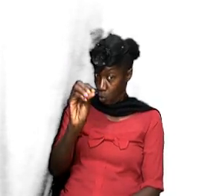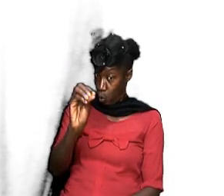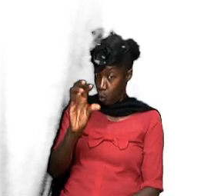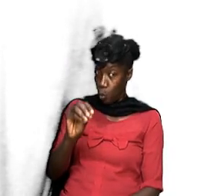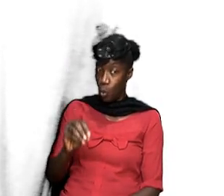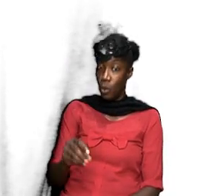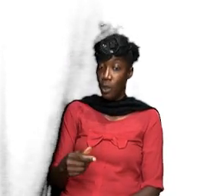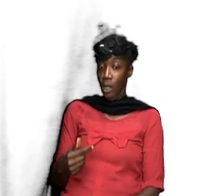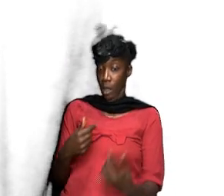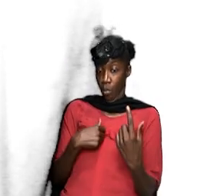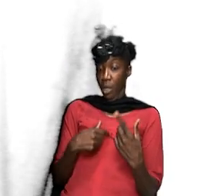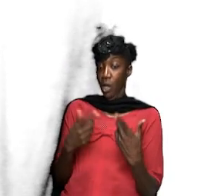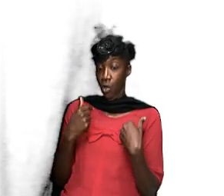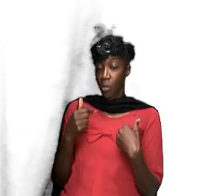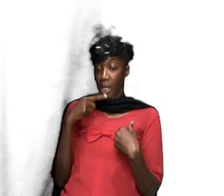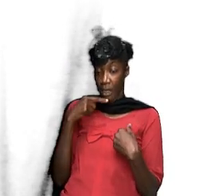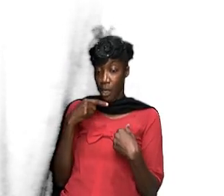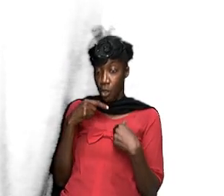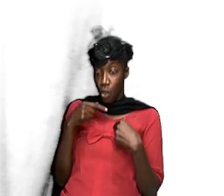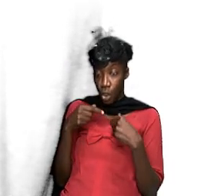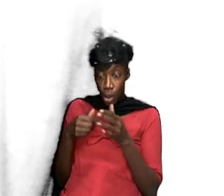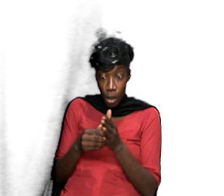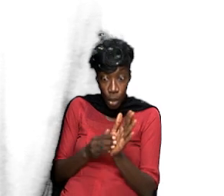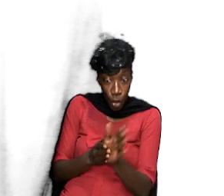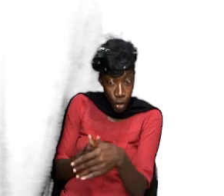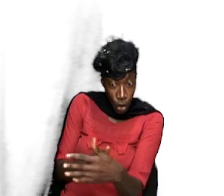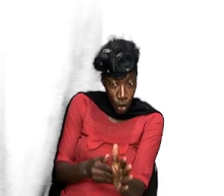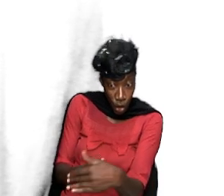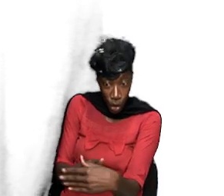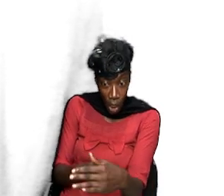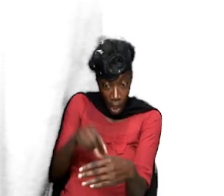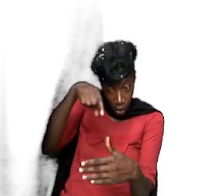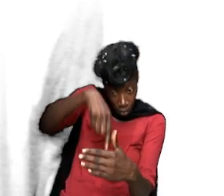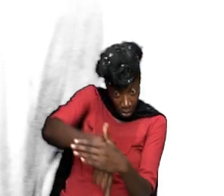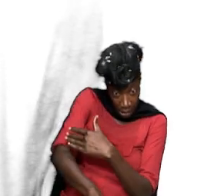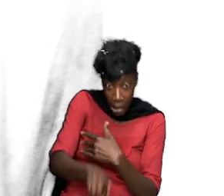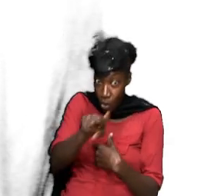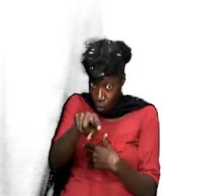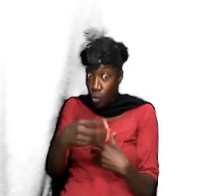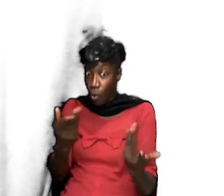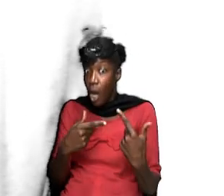So if I come and tell you, say, shark is in the sea bottom, you want to go down there and see shark down there too?